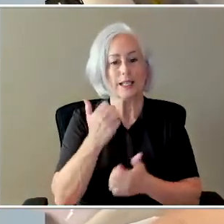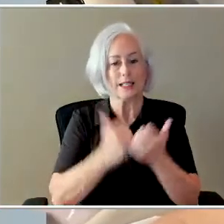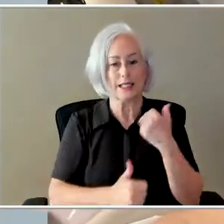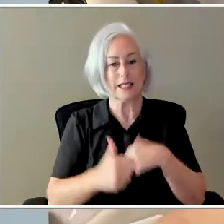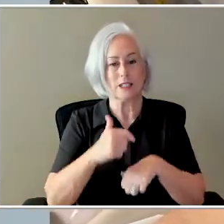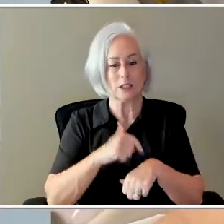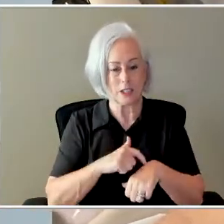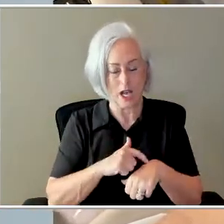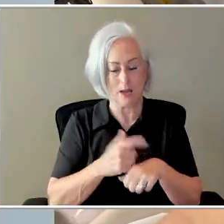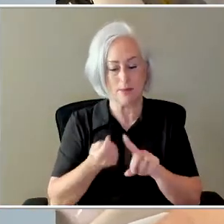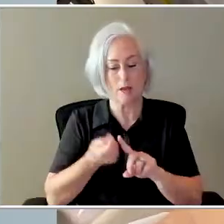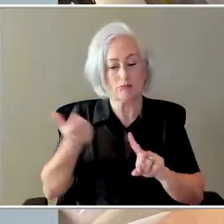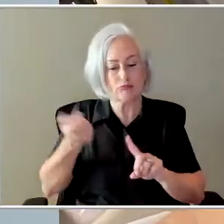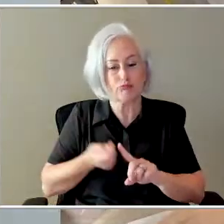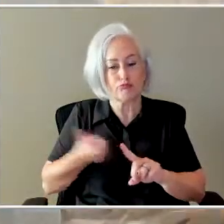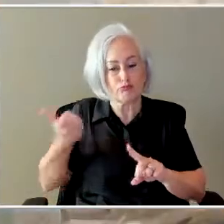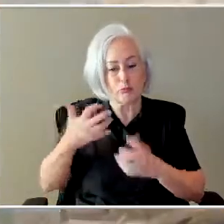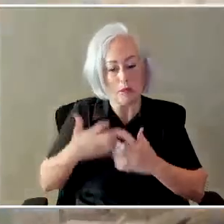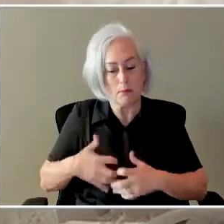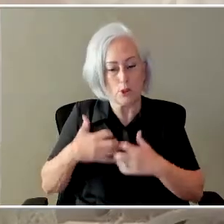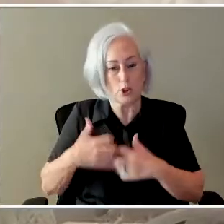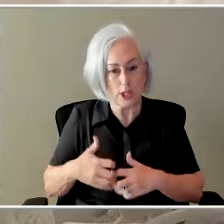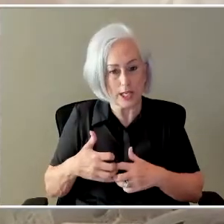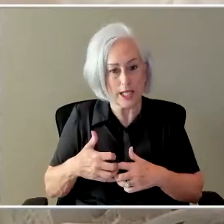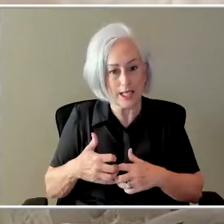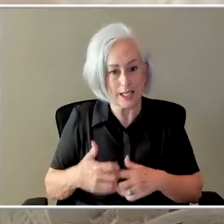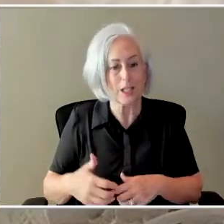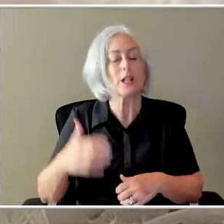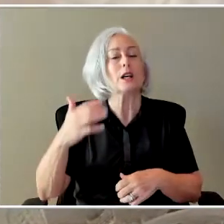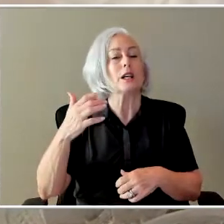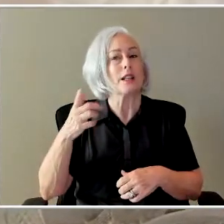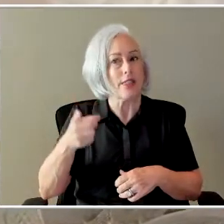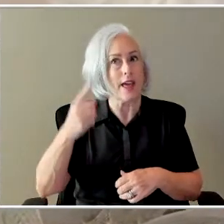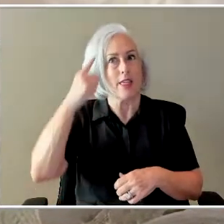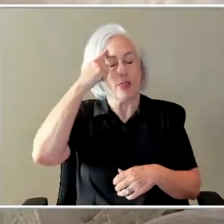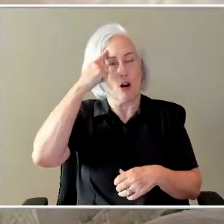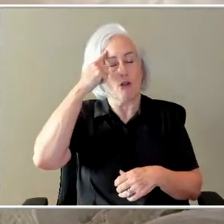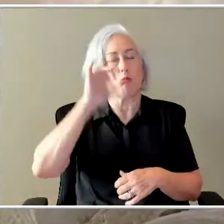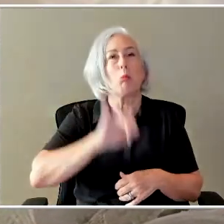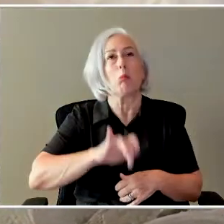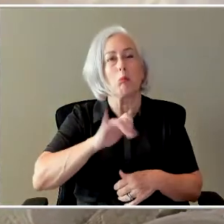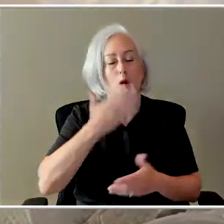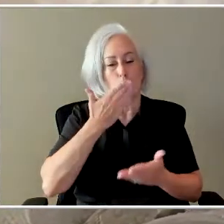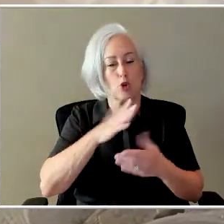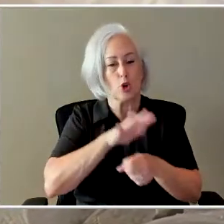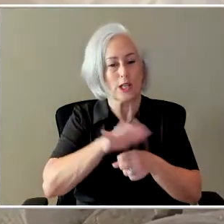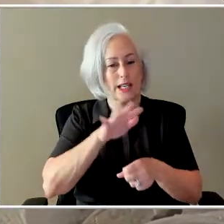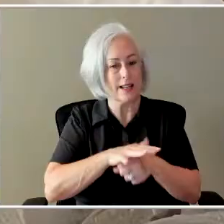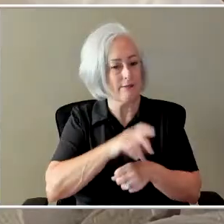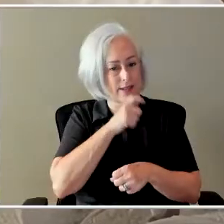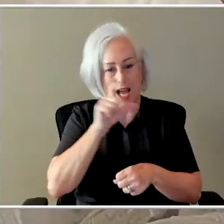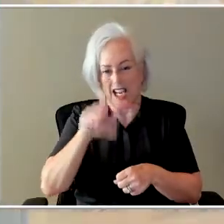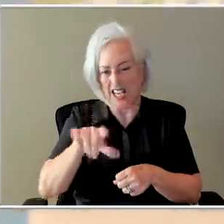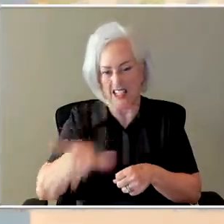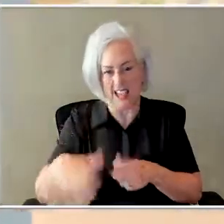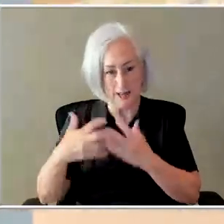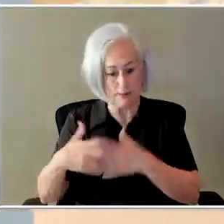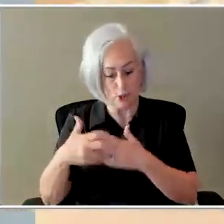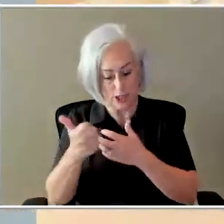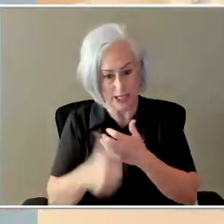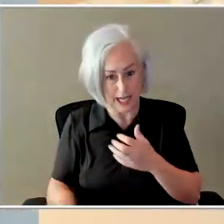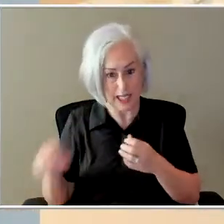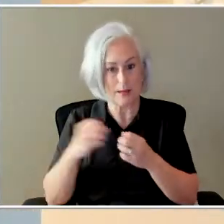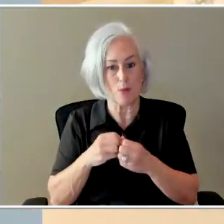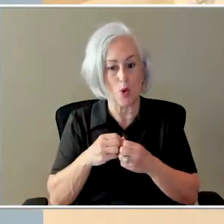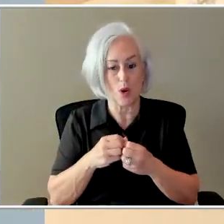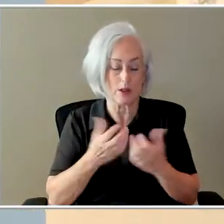that if he was no longer needing those, if they thought he was well enough to be taken off of those machines, then there was a chance that he was going to